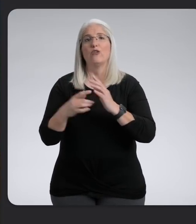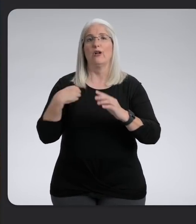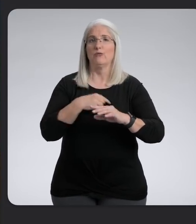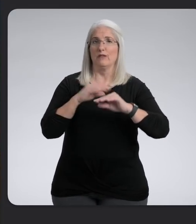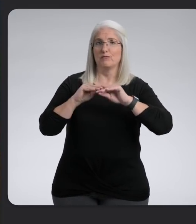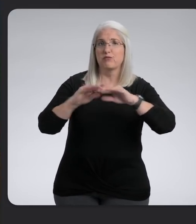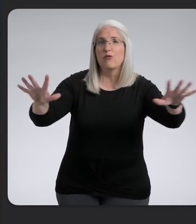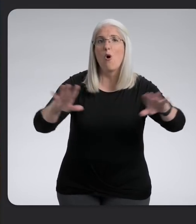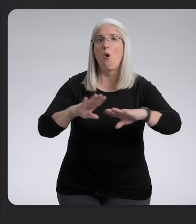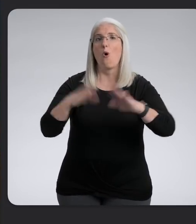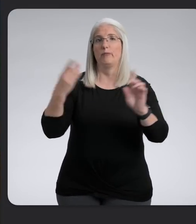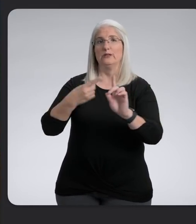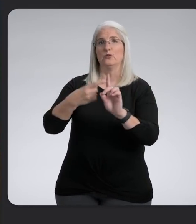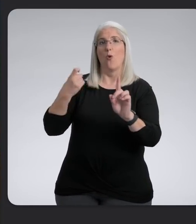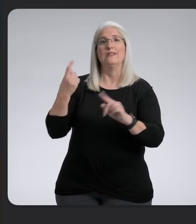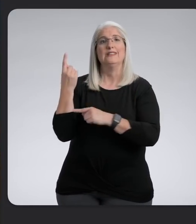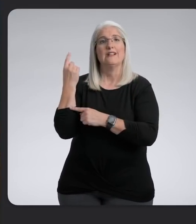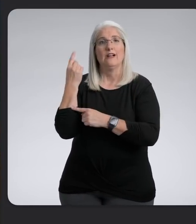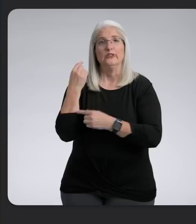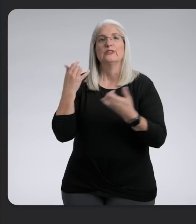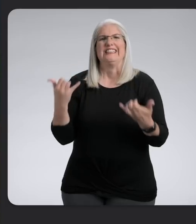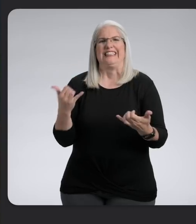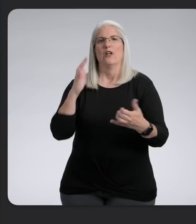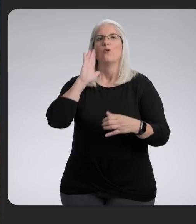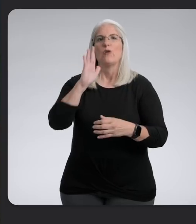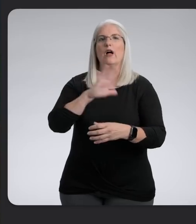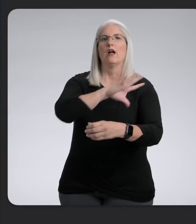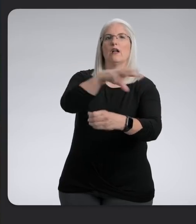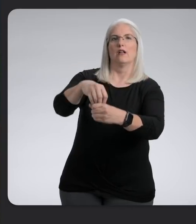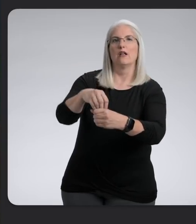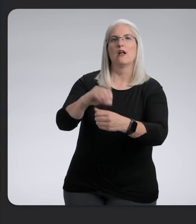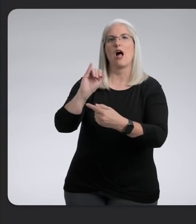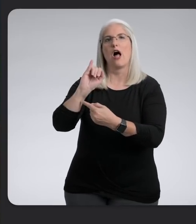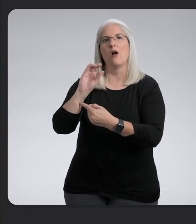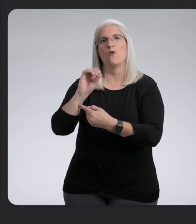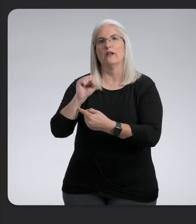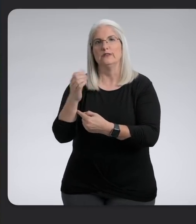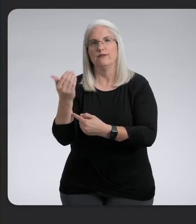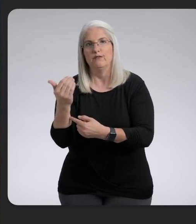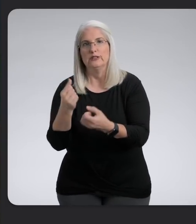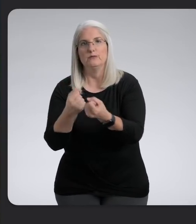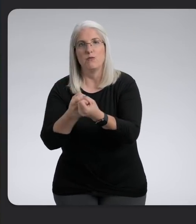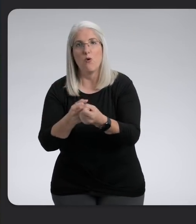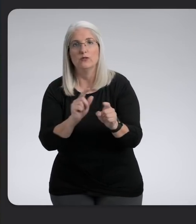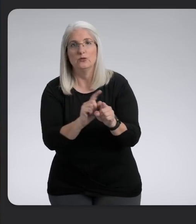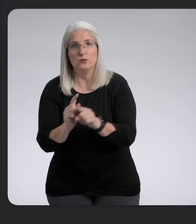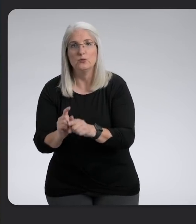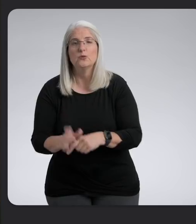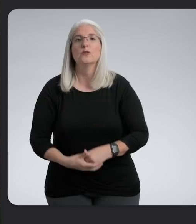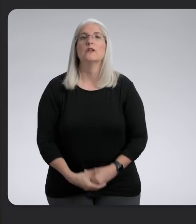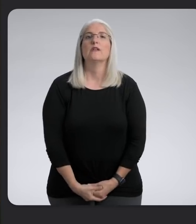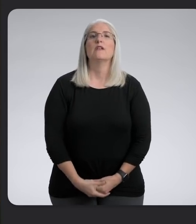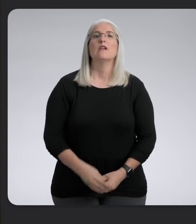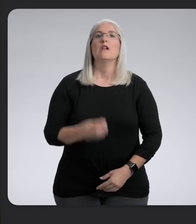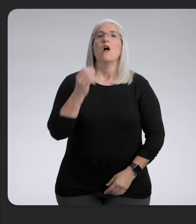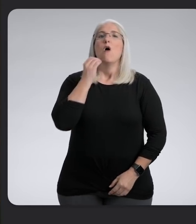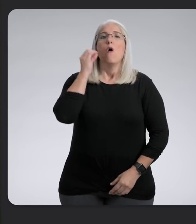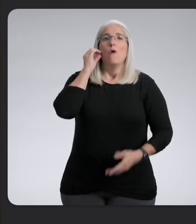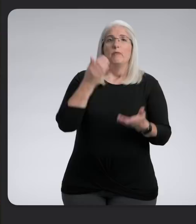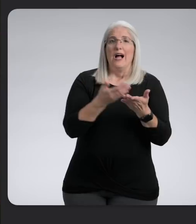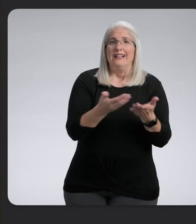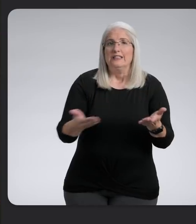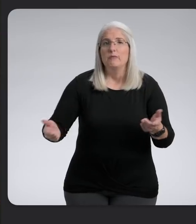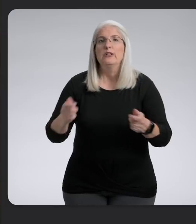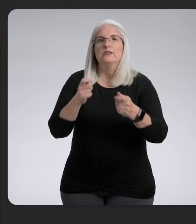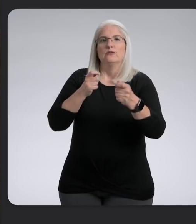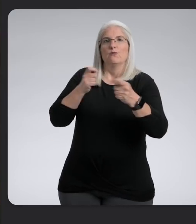that support is coming in iOS 15. You can control HomeKit and Matter-enabled accessories with the Home app. It's available